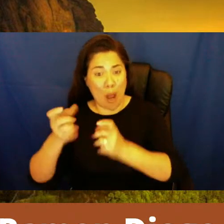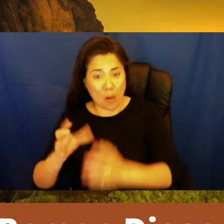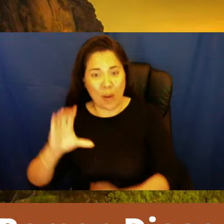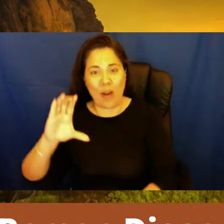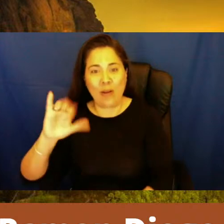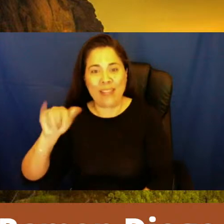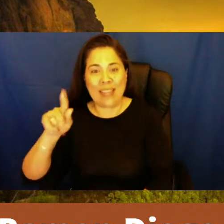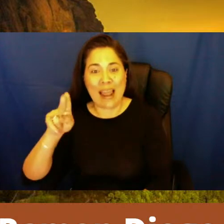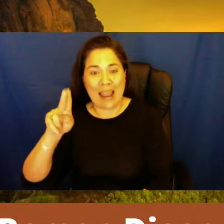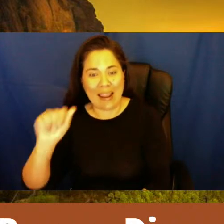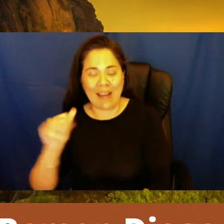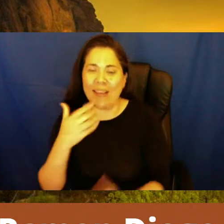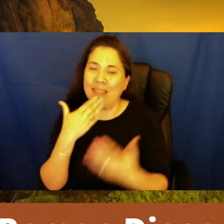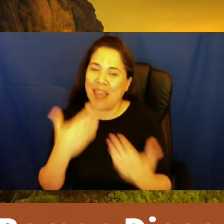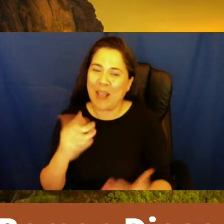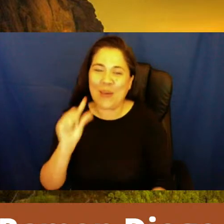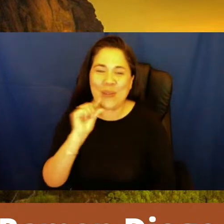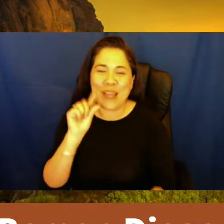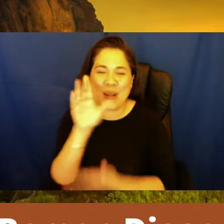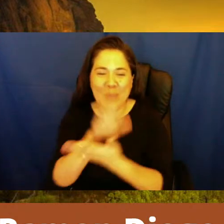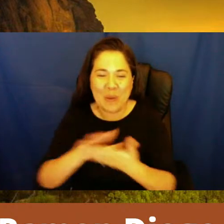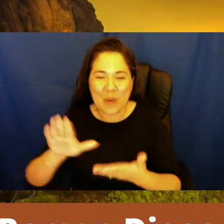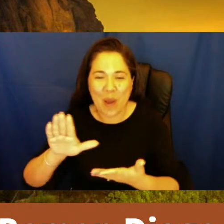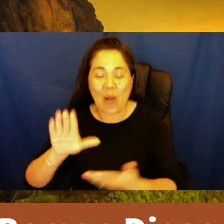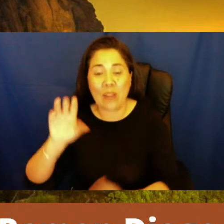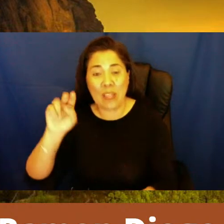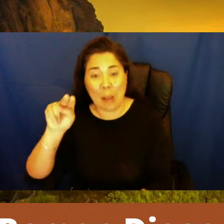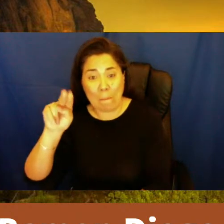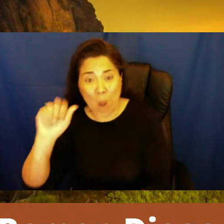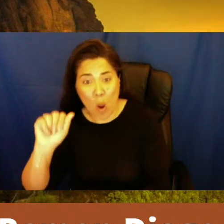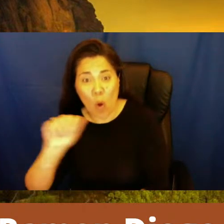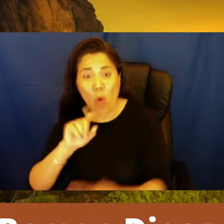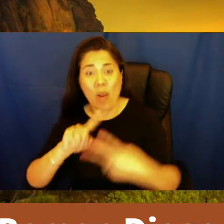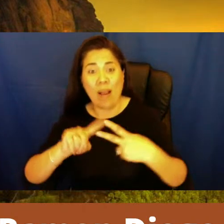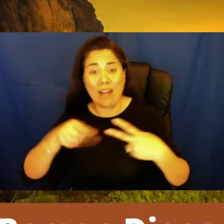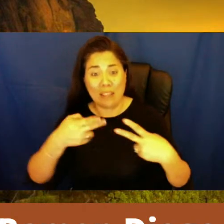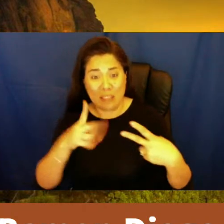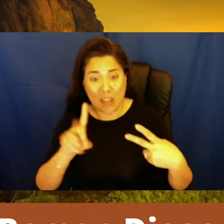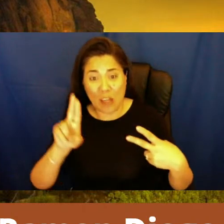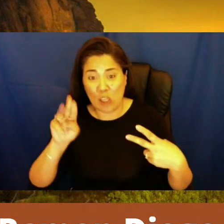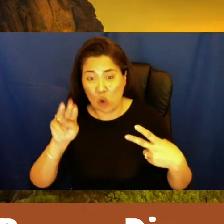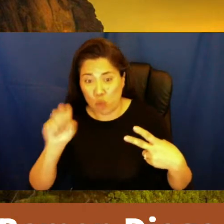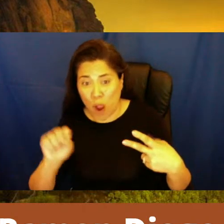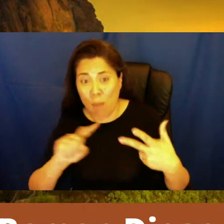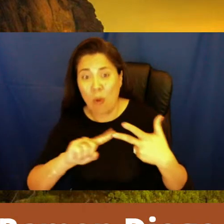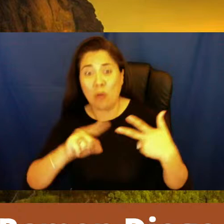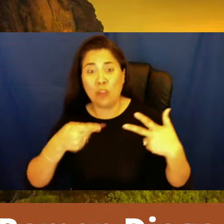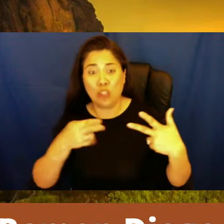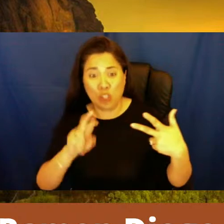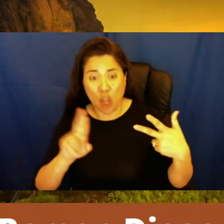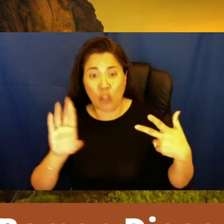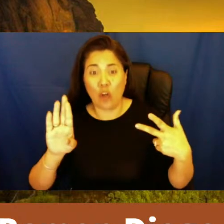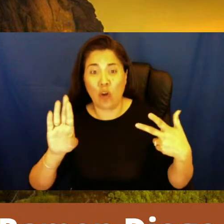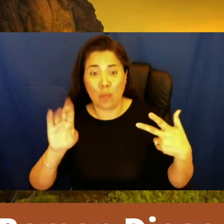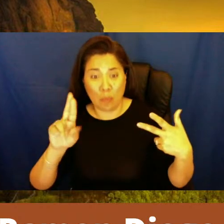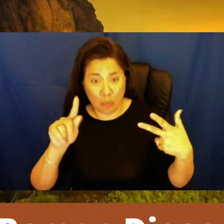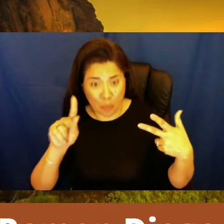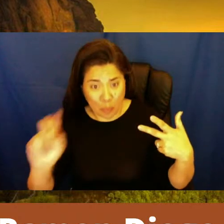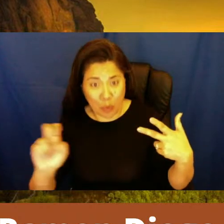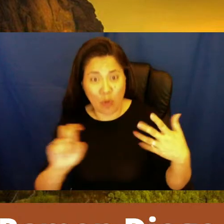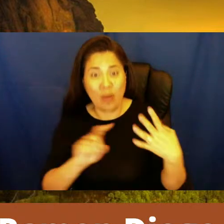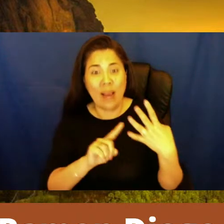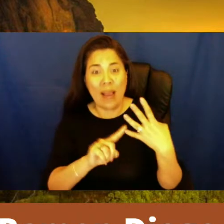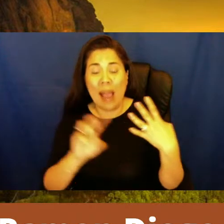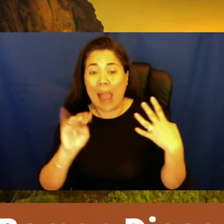for this. Thank you, SAC, also Mona, Dr. Ramos, Dr. Brooke for and Miriam